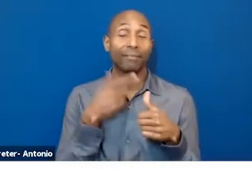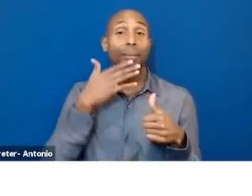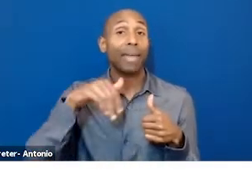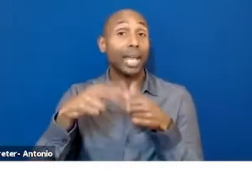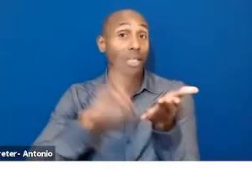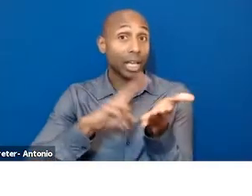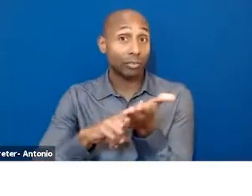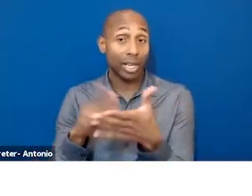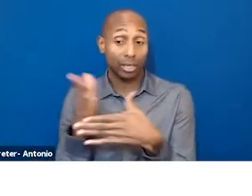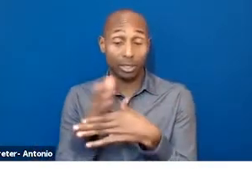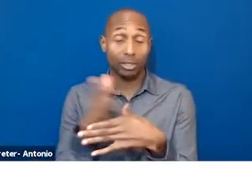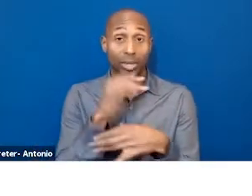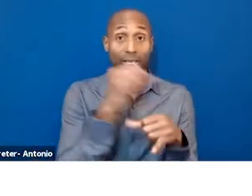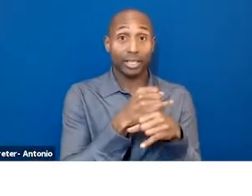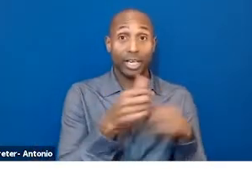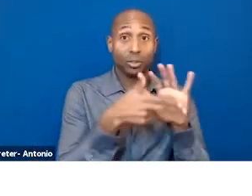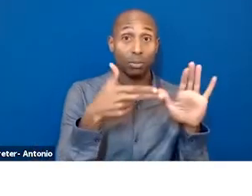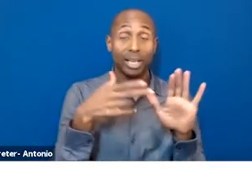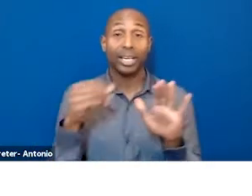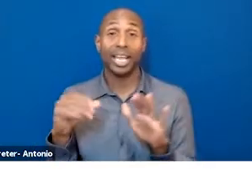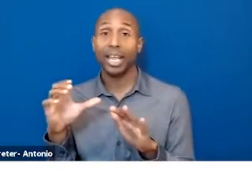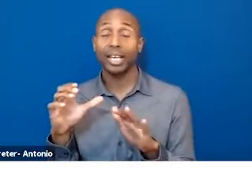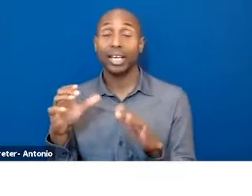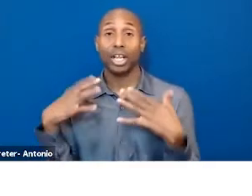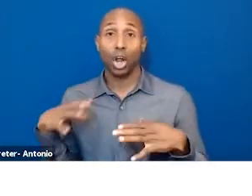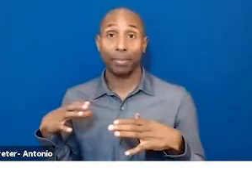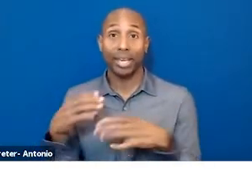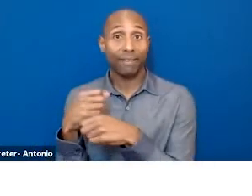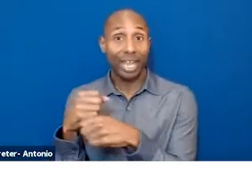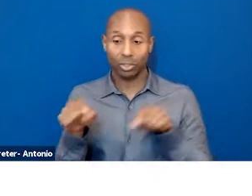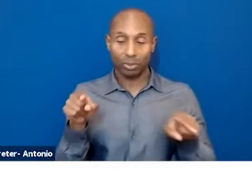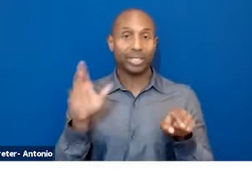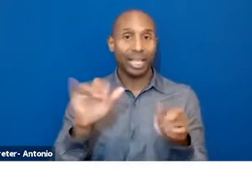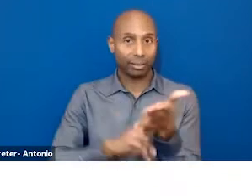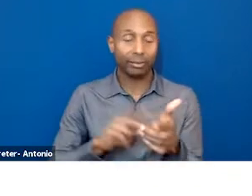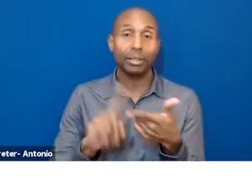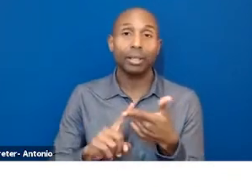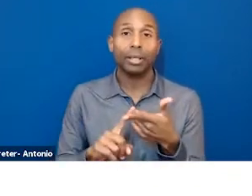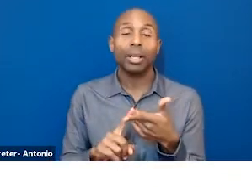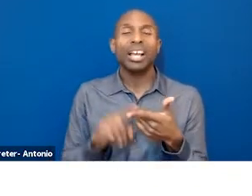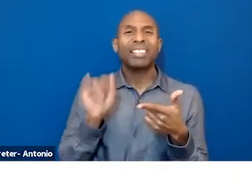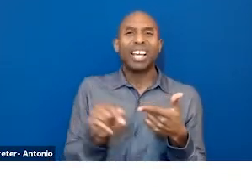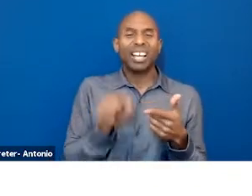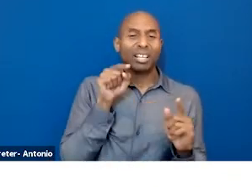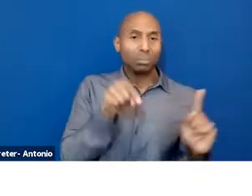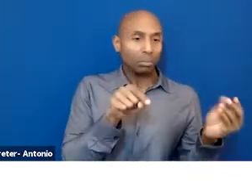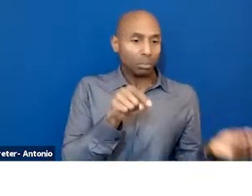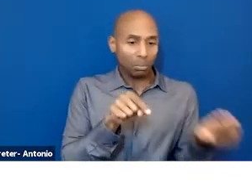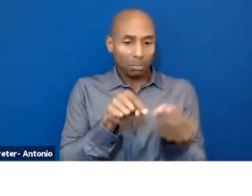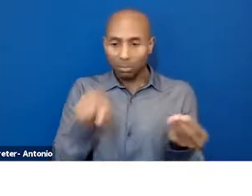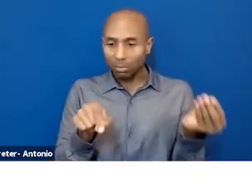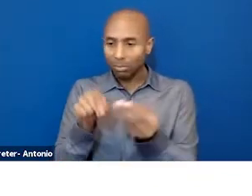brands and garment factories, the convoluted and opaque supply chains that's designed to allow